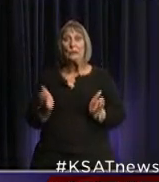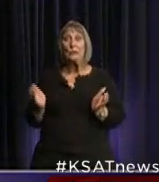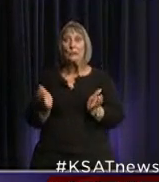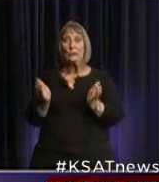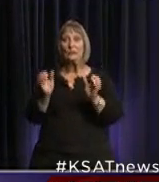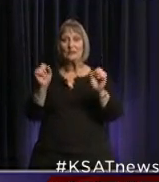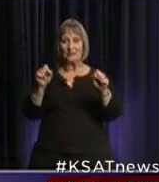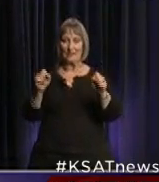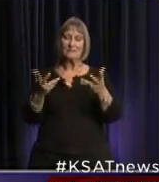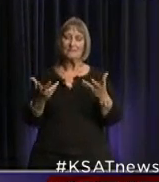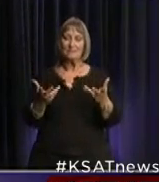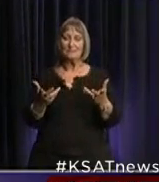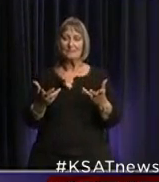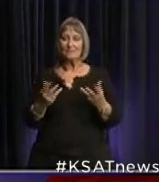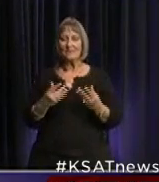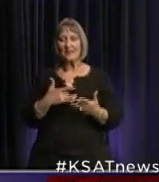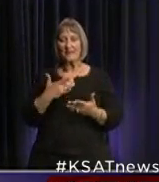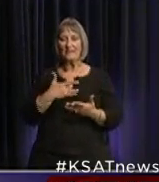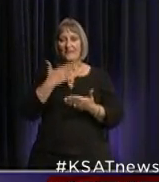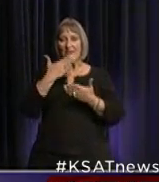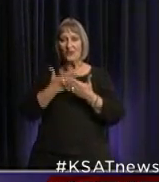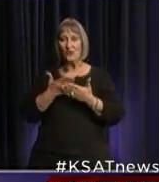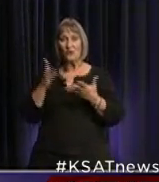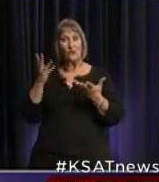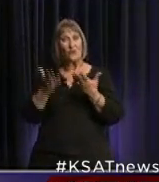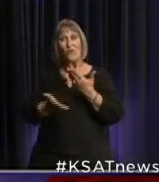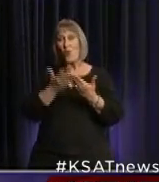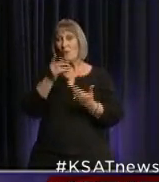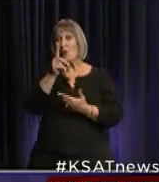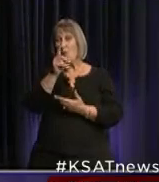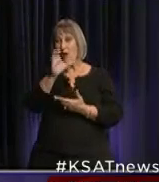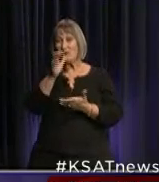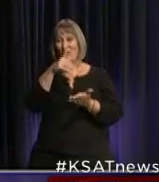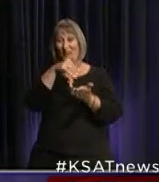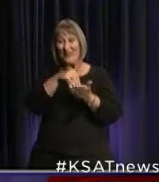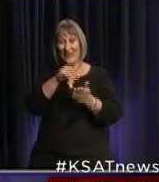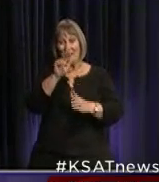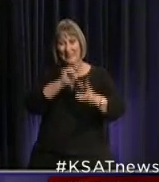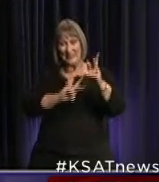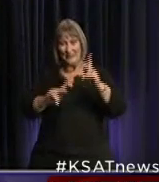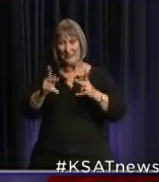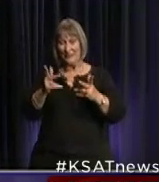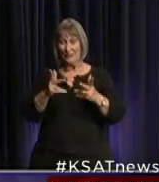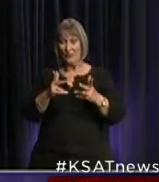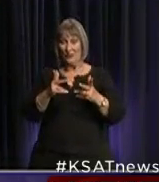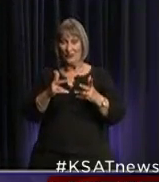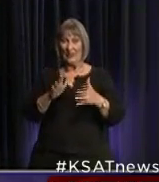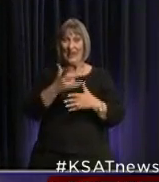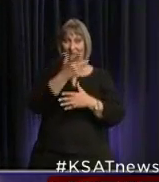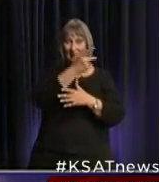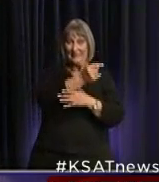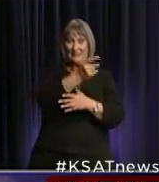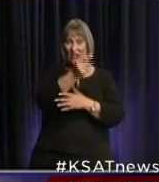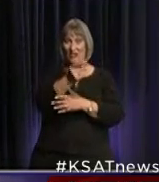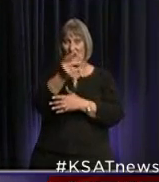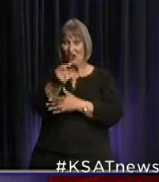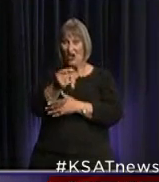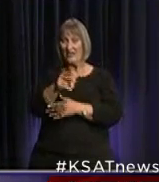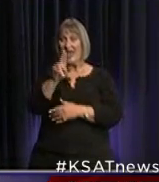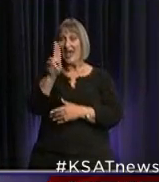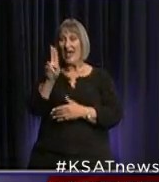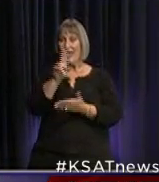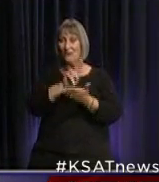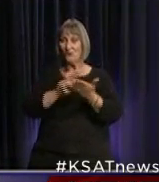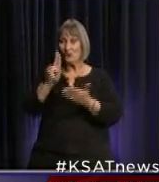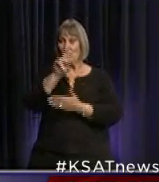numbers nearly 100,000 that will have been vaccinated or doses administered at UT Health